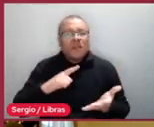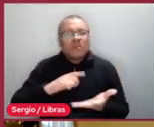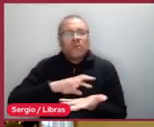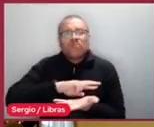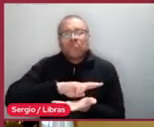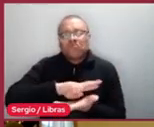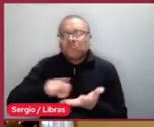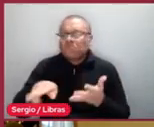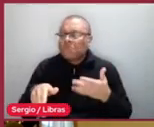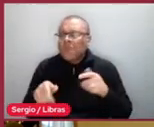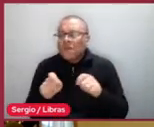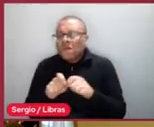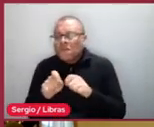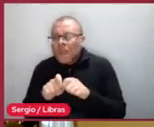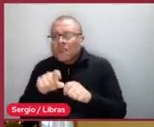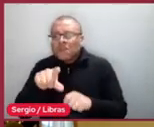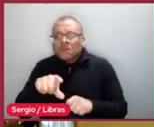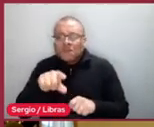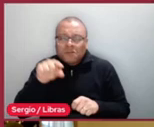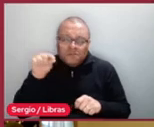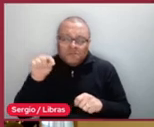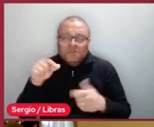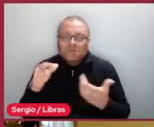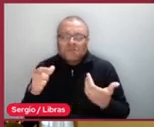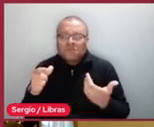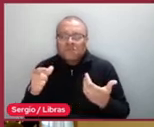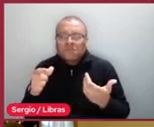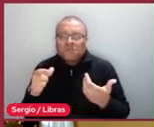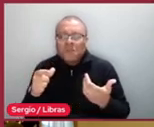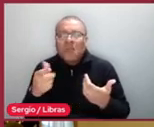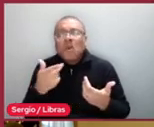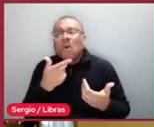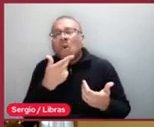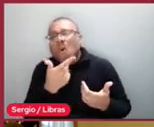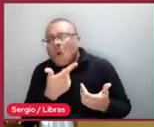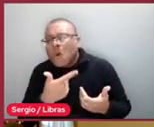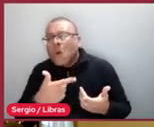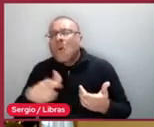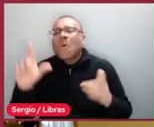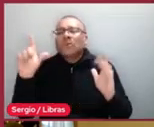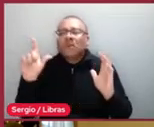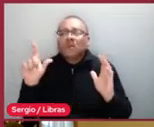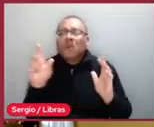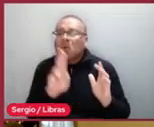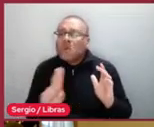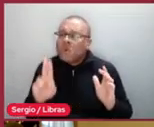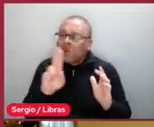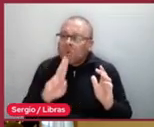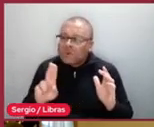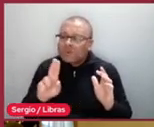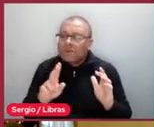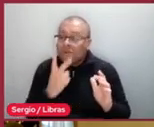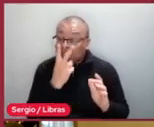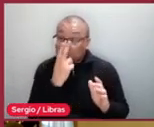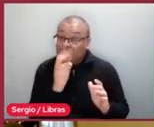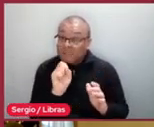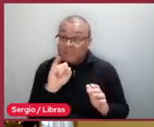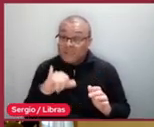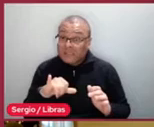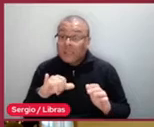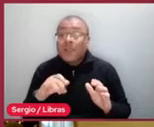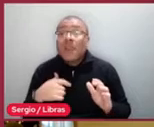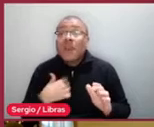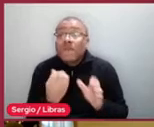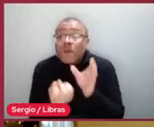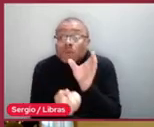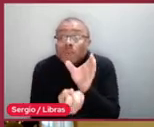and everything already defined for us. Let's suppose we already have this. If we are using Rails, we probably have. And I want to